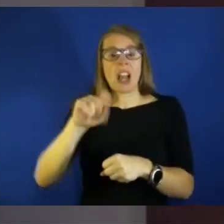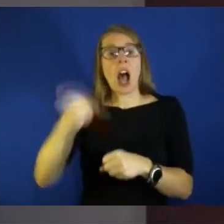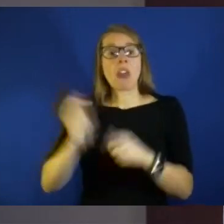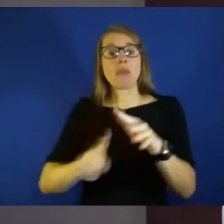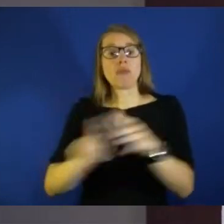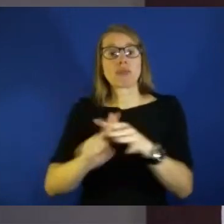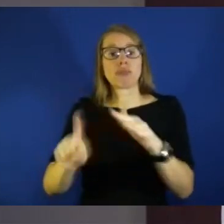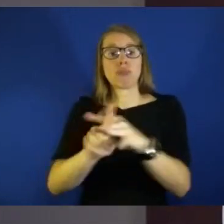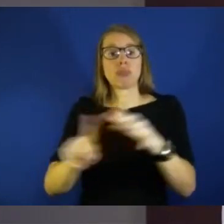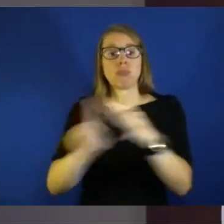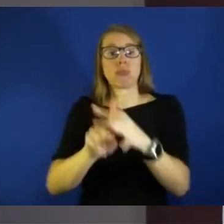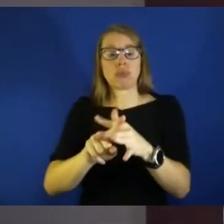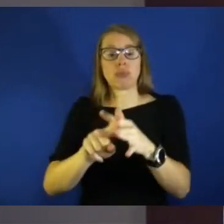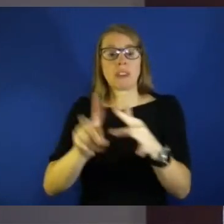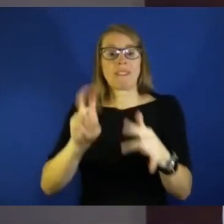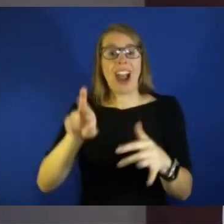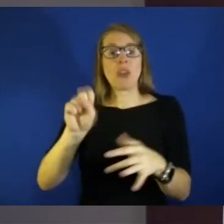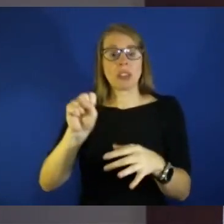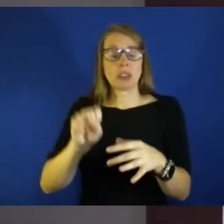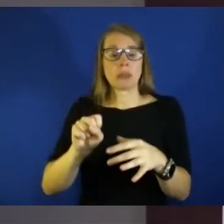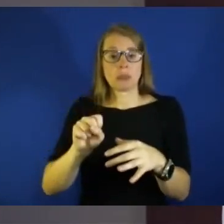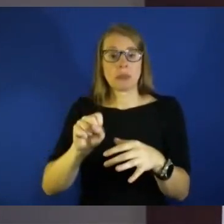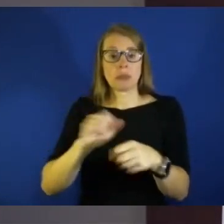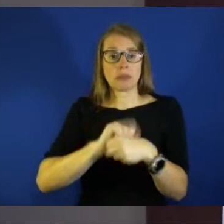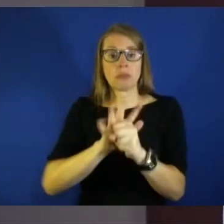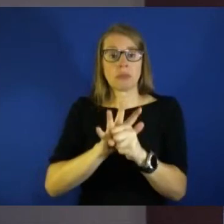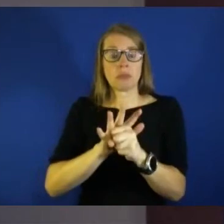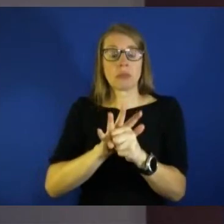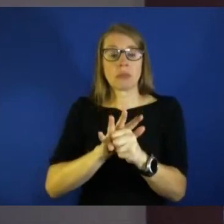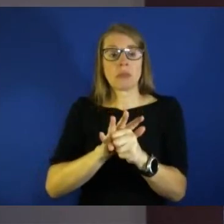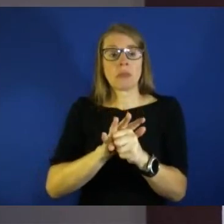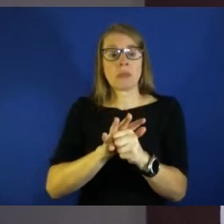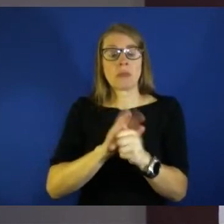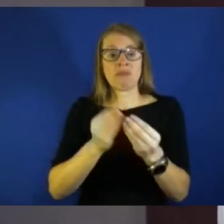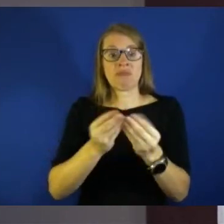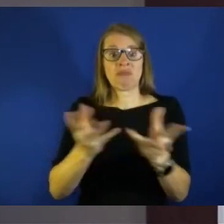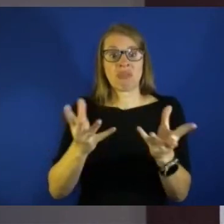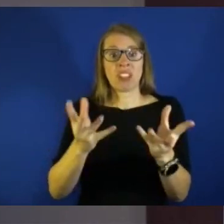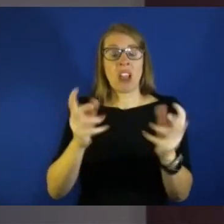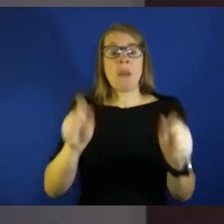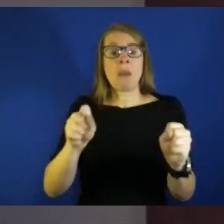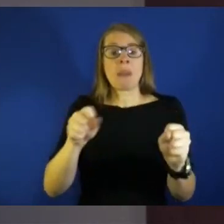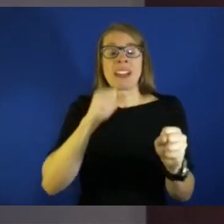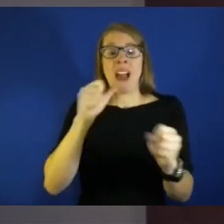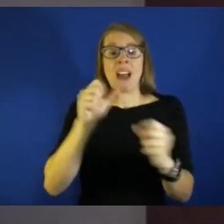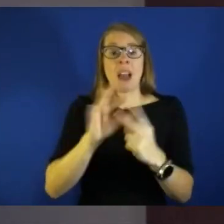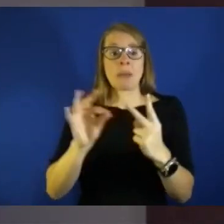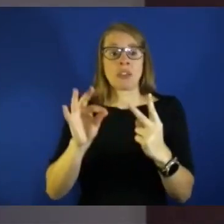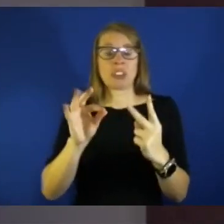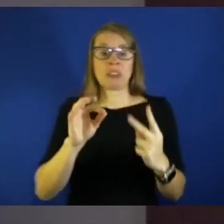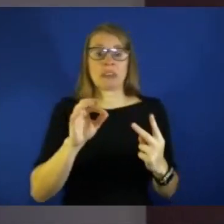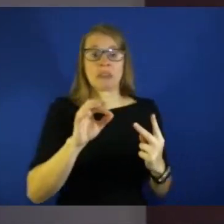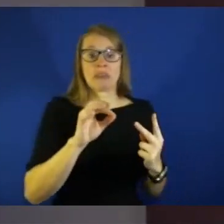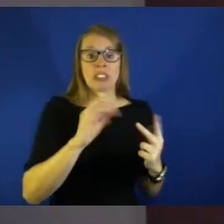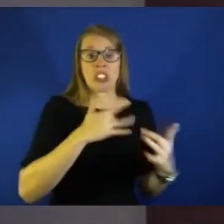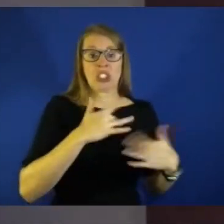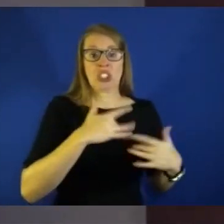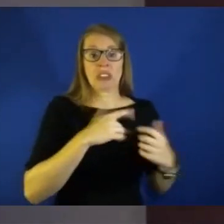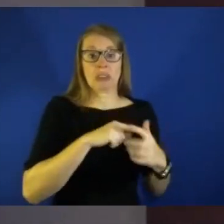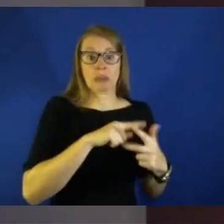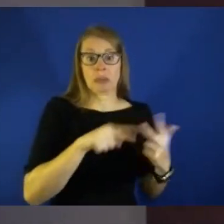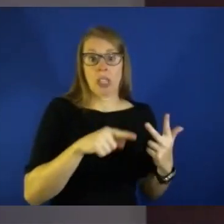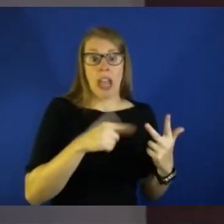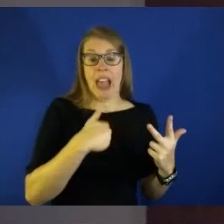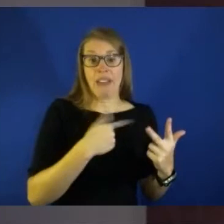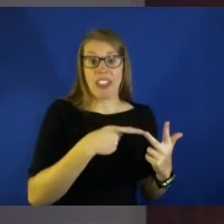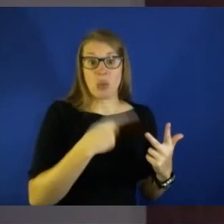So usually you're probably not going to have an option with it. It's probably going to be, well, we have this one. Do you want it? So